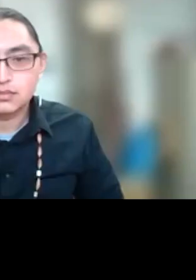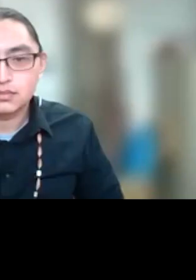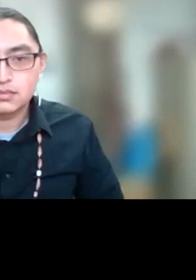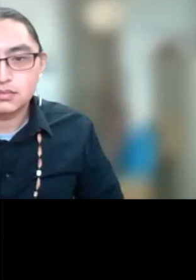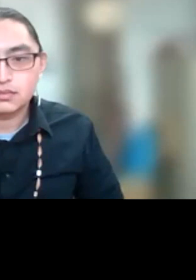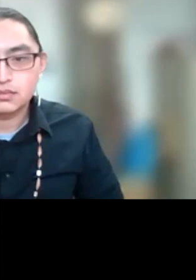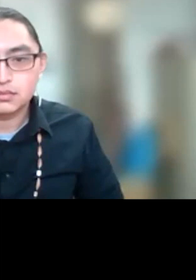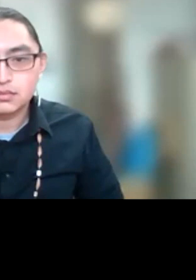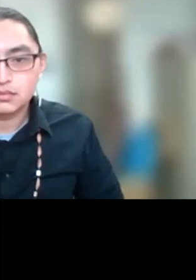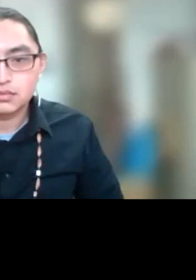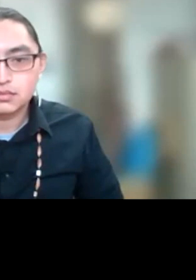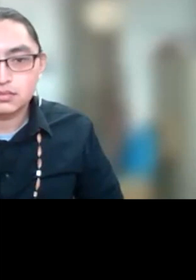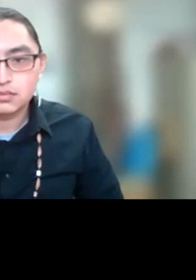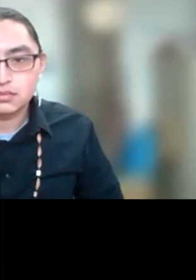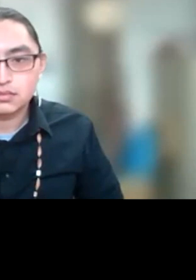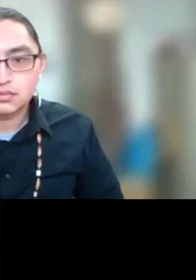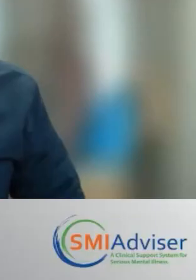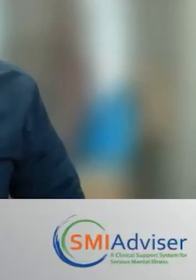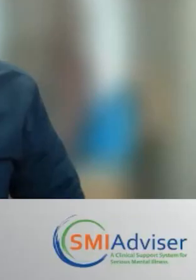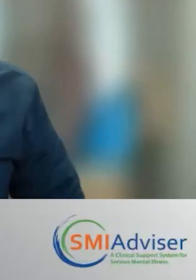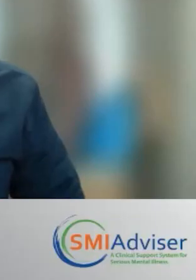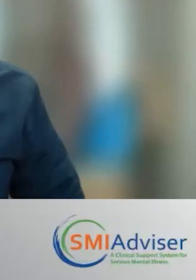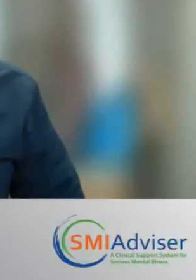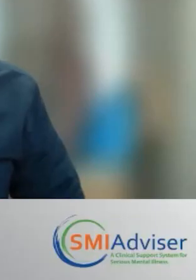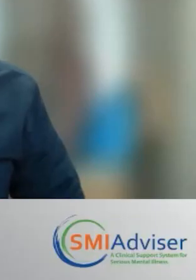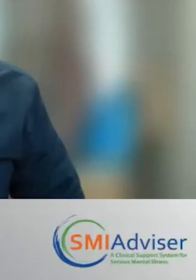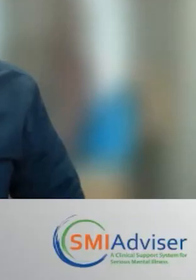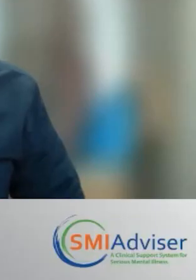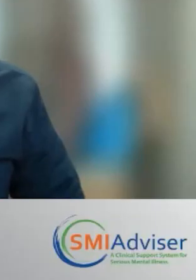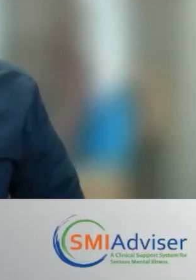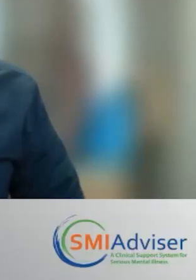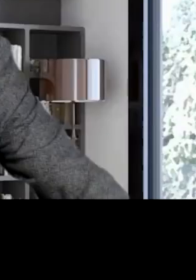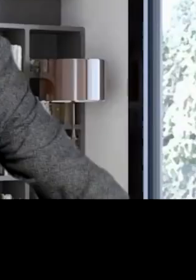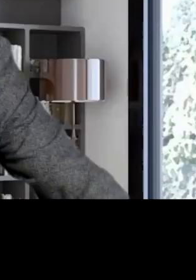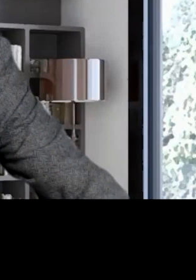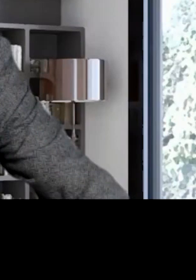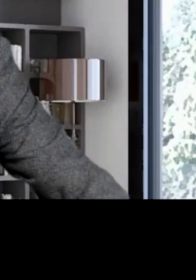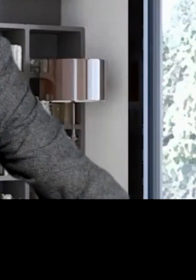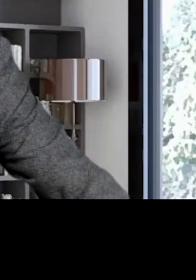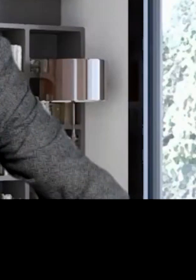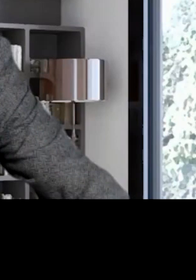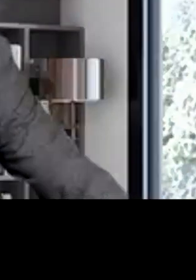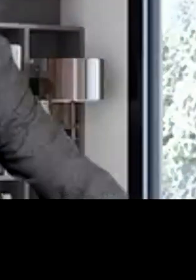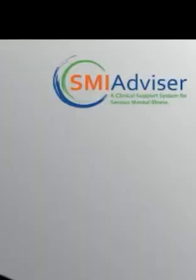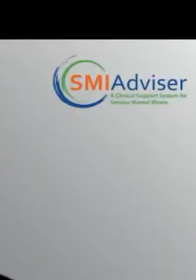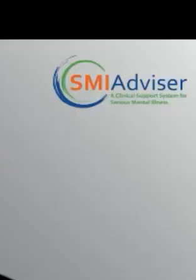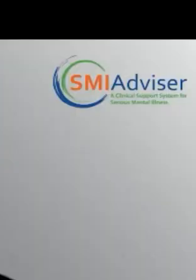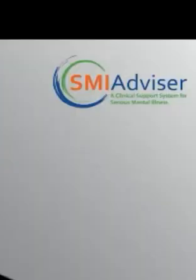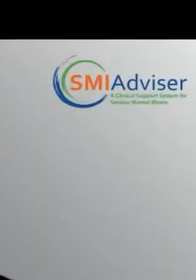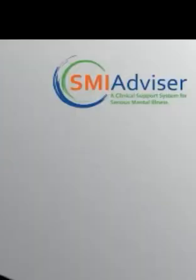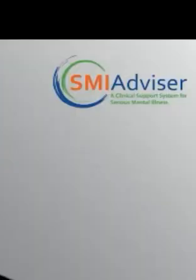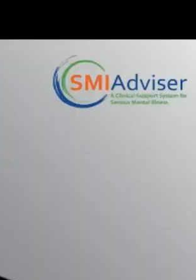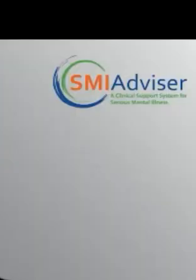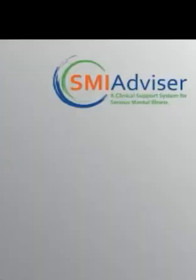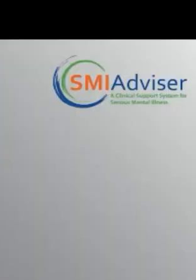So just really appreciated this, Ursula, today. Appreciated also David giving us a little look